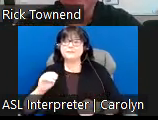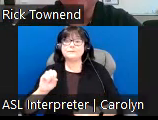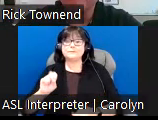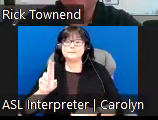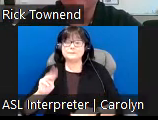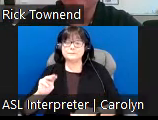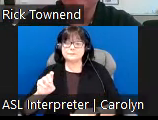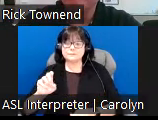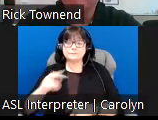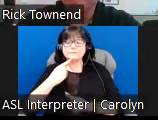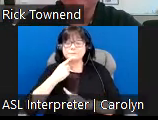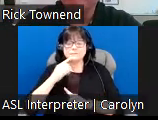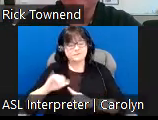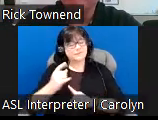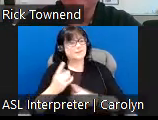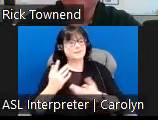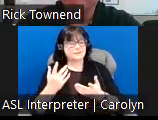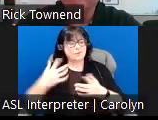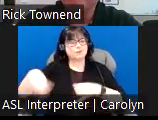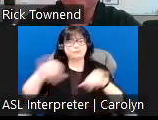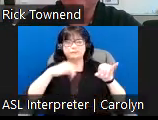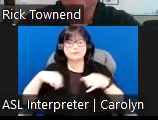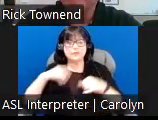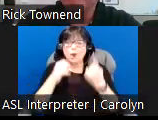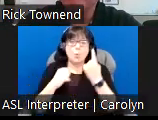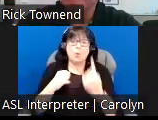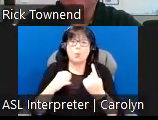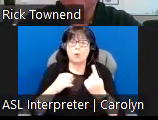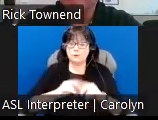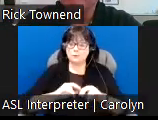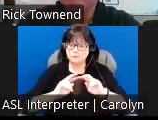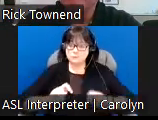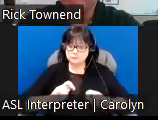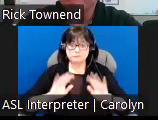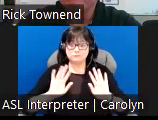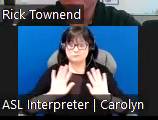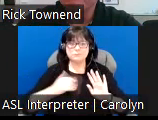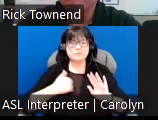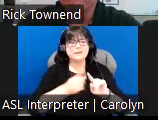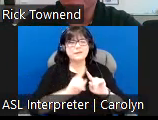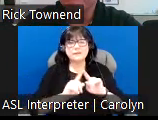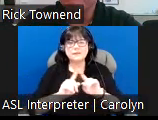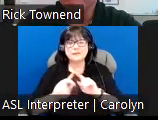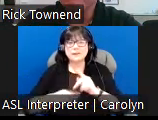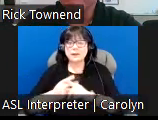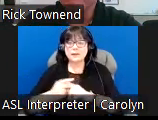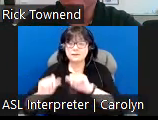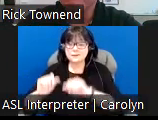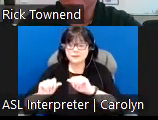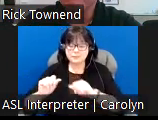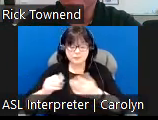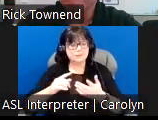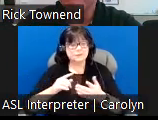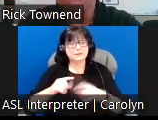Yeah. is no one right assessment. There are a host of assessments that are the right one in different situations with